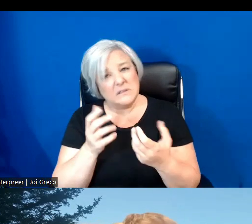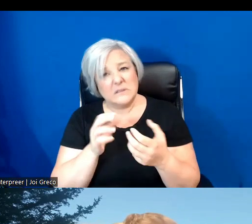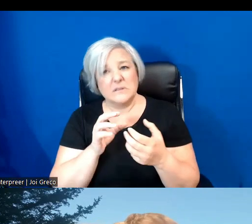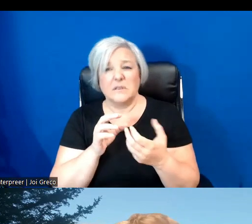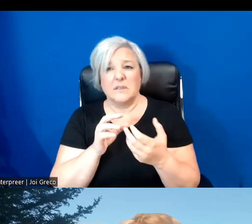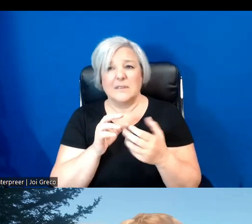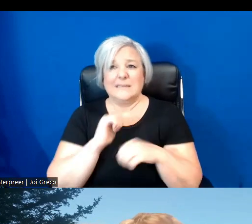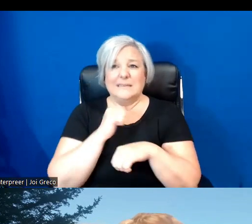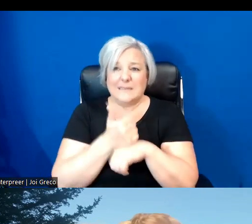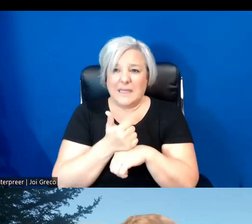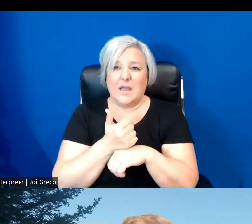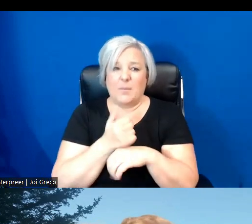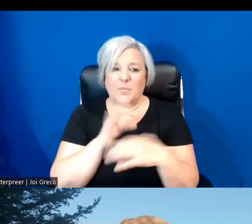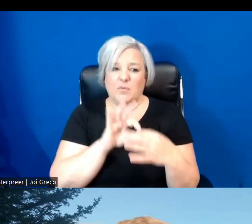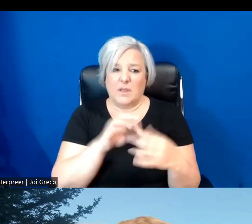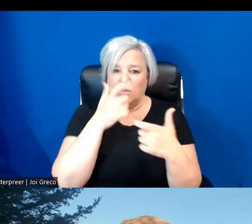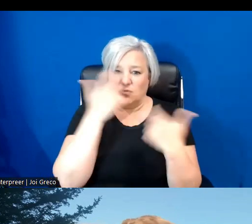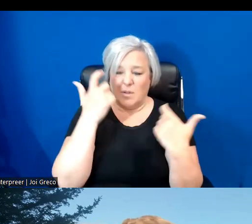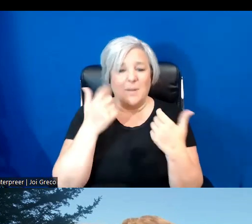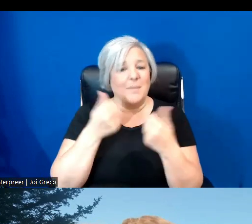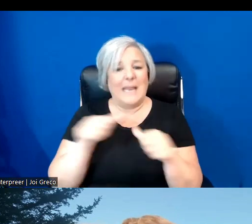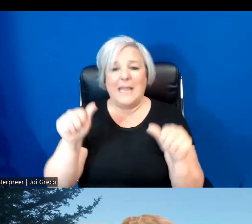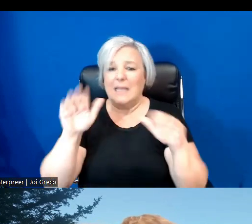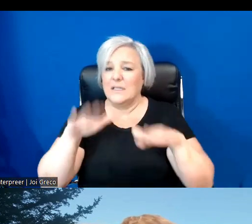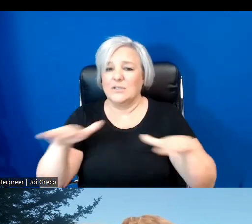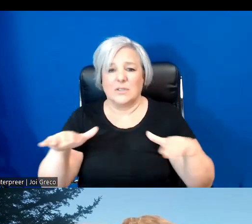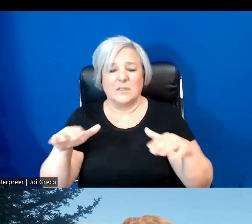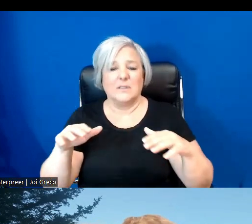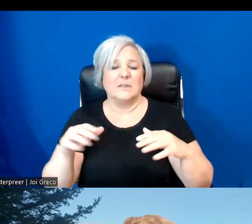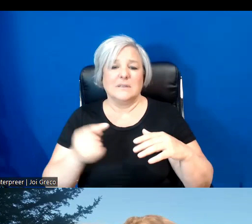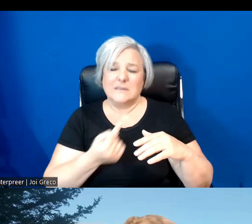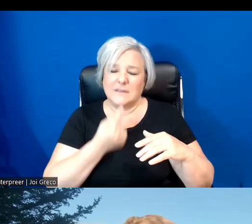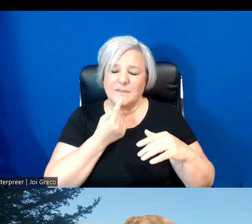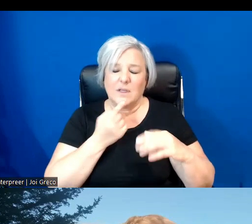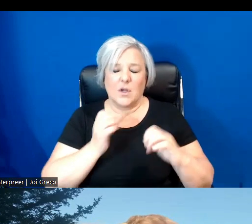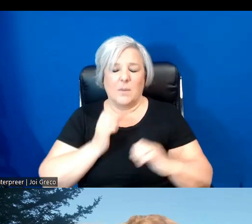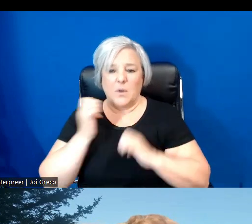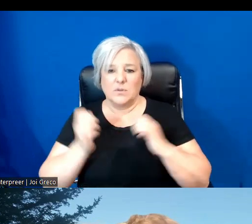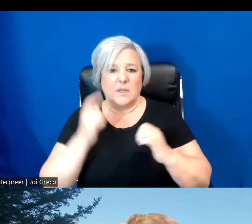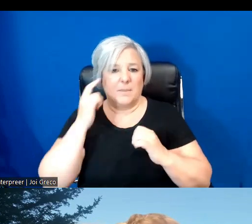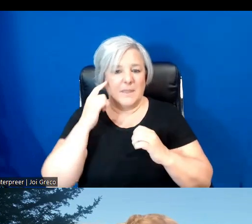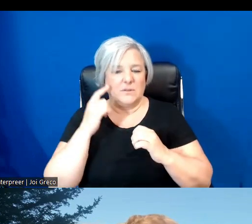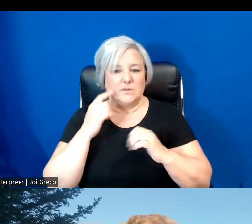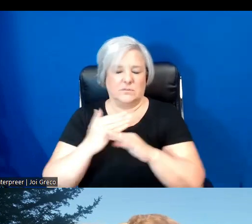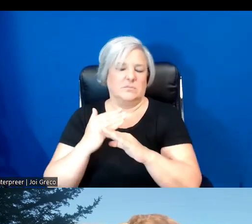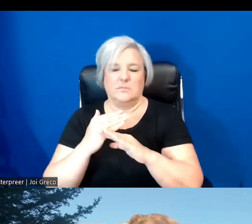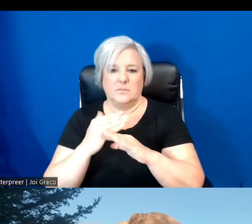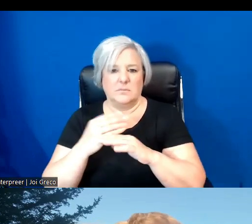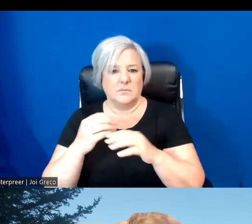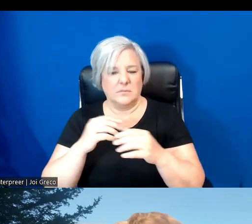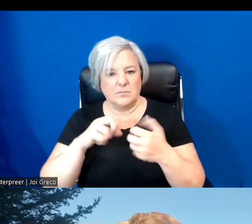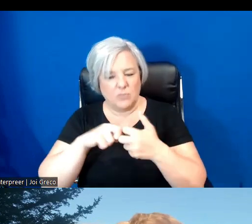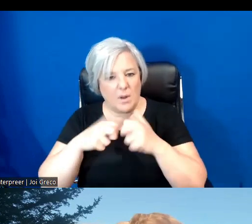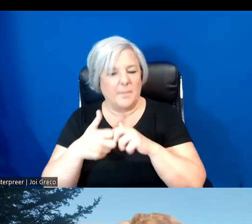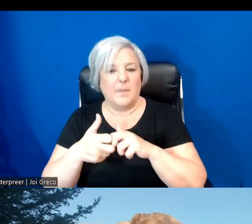of trauma, any child that experiences a severe emotional disturbance will benefit from the